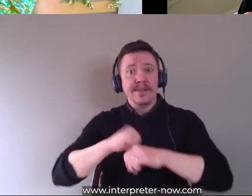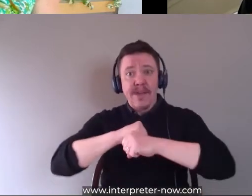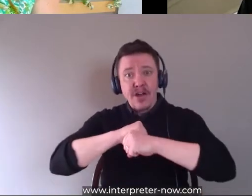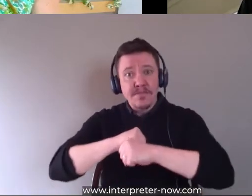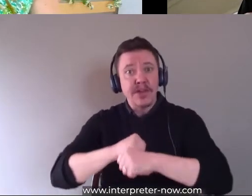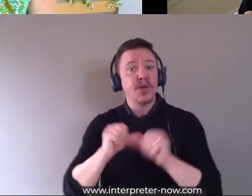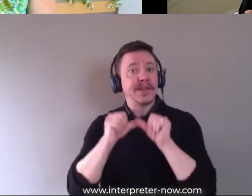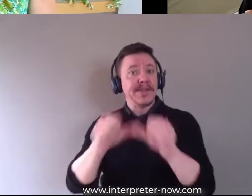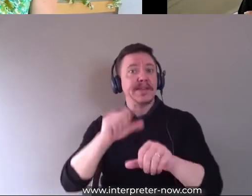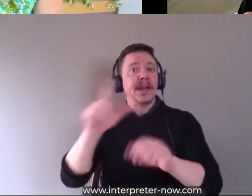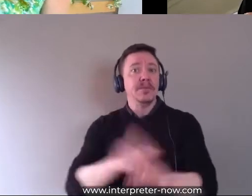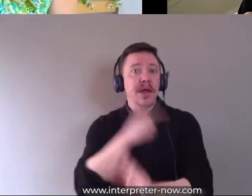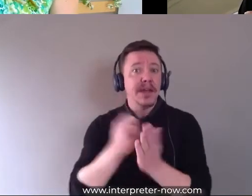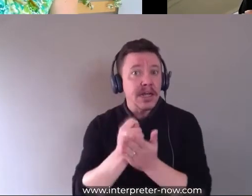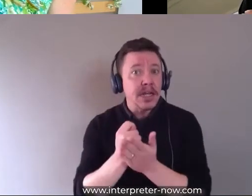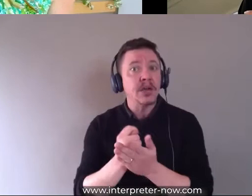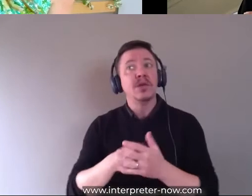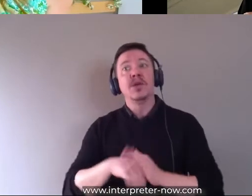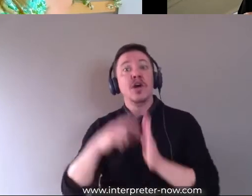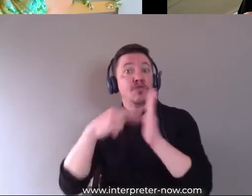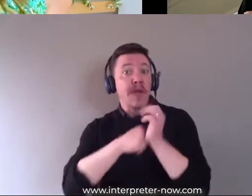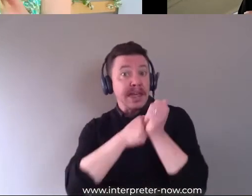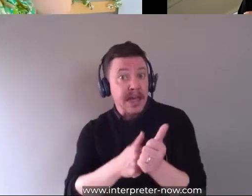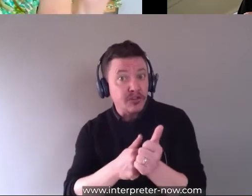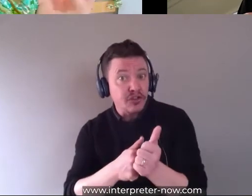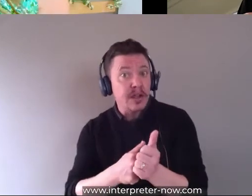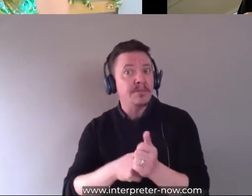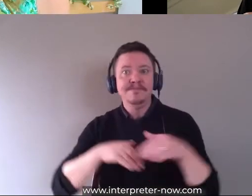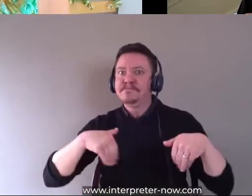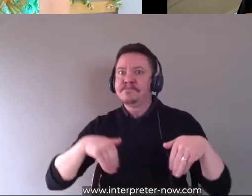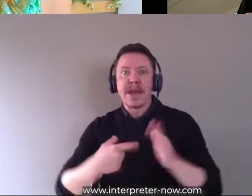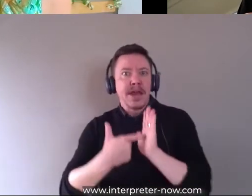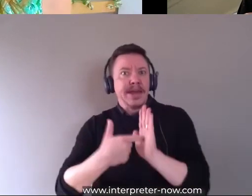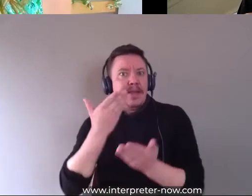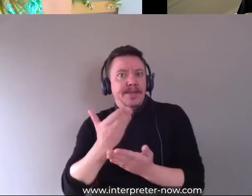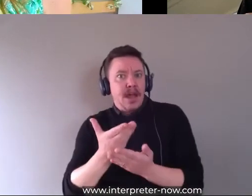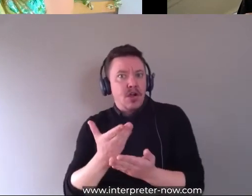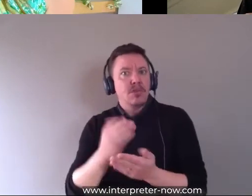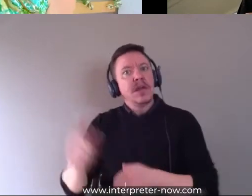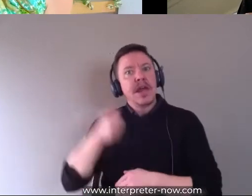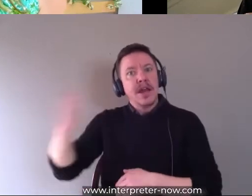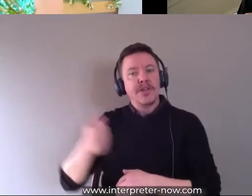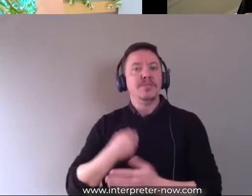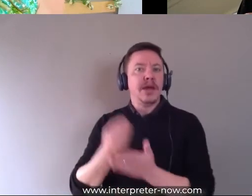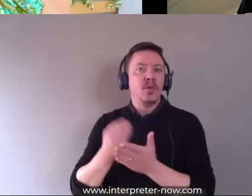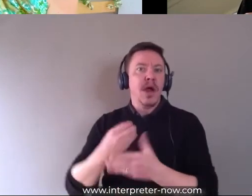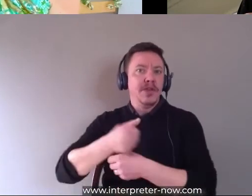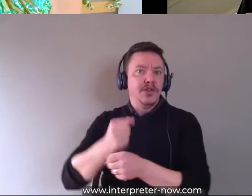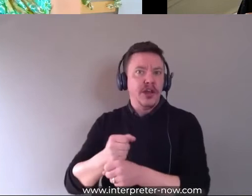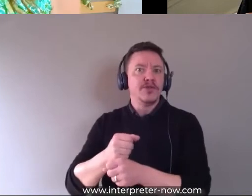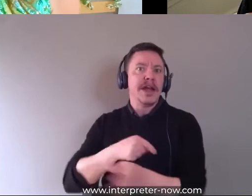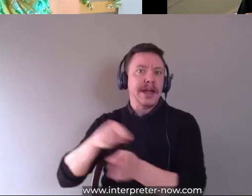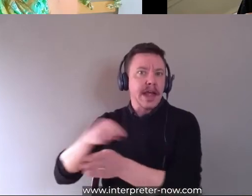regulation and all of the things that that we have in other big wealth generating